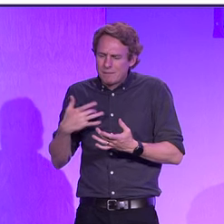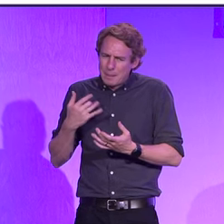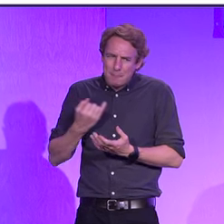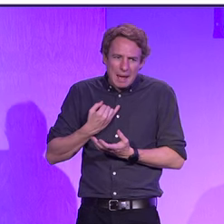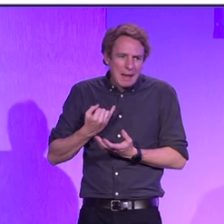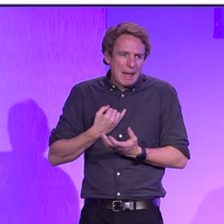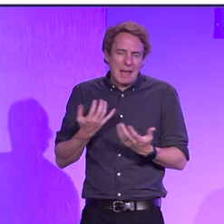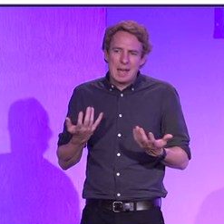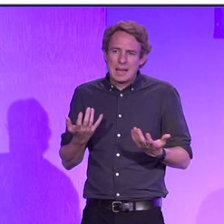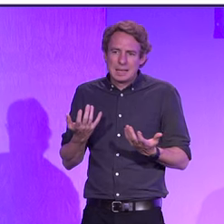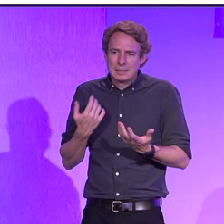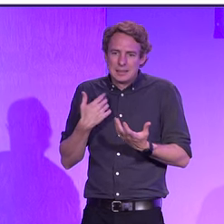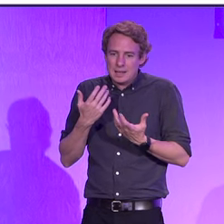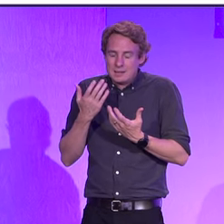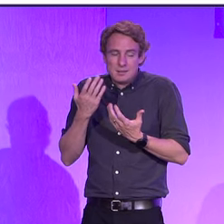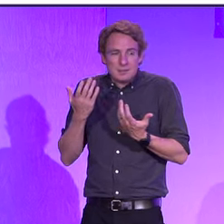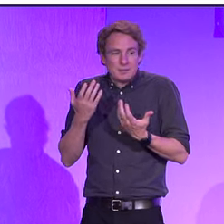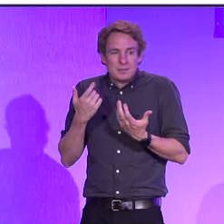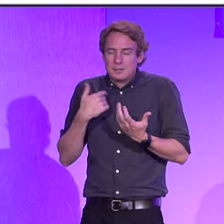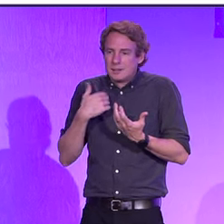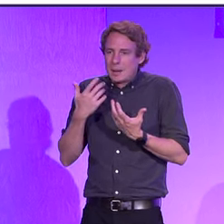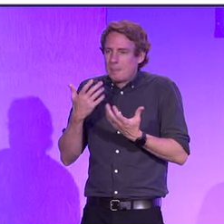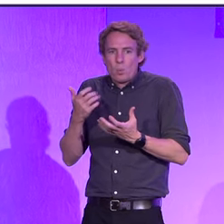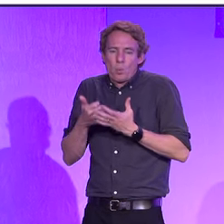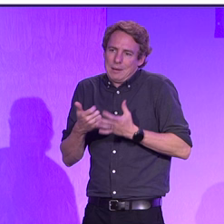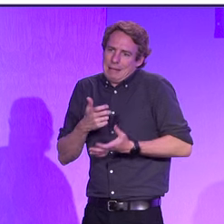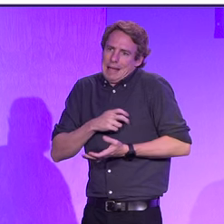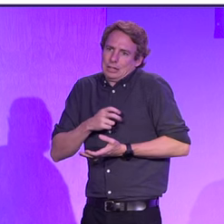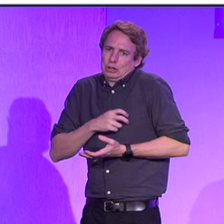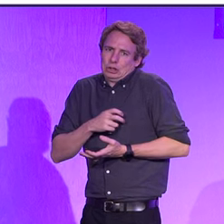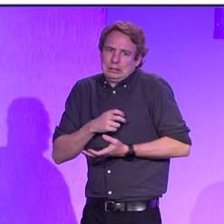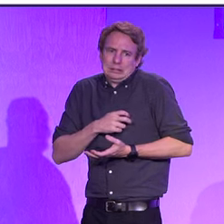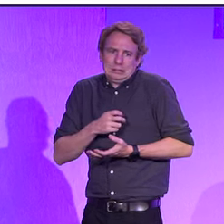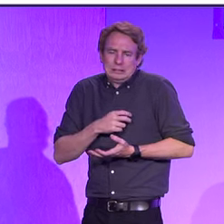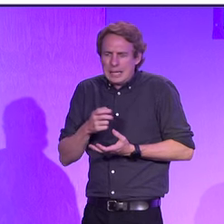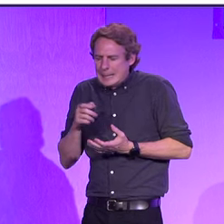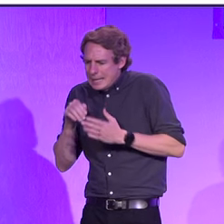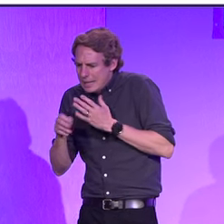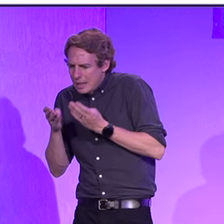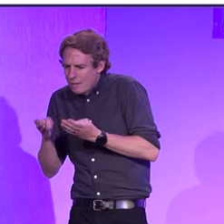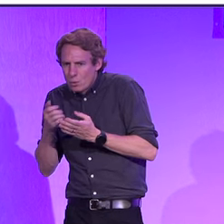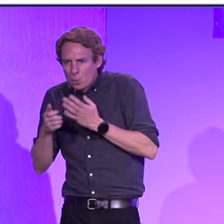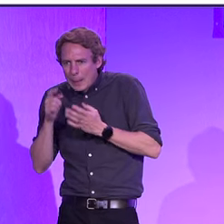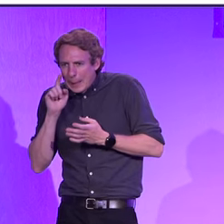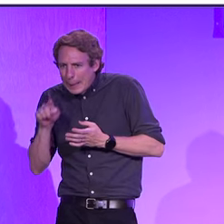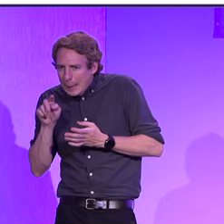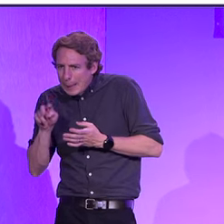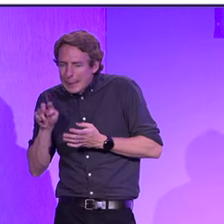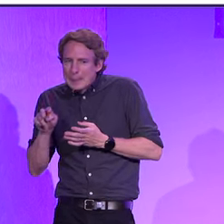really bad, and I've really never burnt anything, because I'm like super anxious and hyper aware of like what's in the oven. So